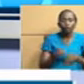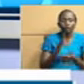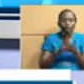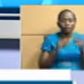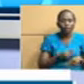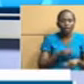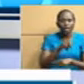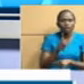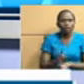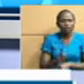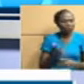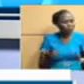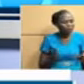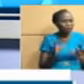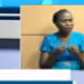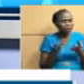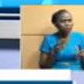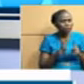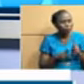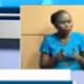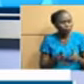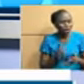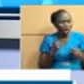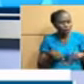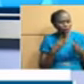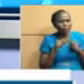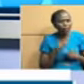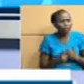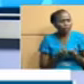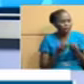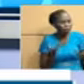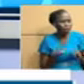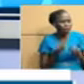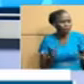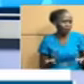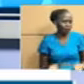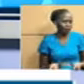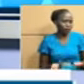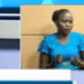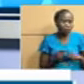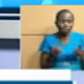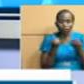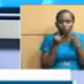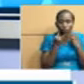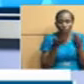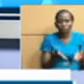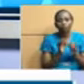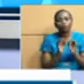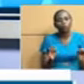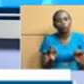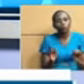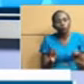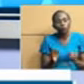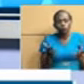asking these questions. How many people are we talking about that we would want to impact? and that information doesn't exist. Where